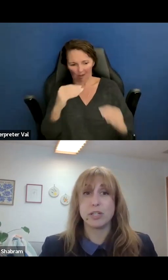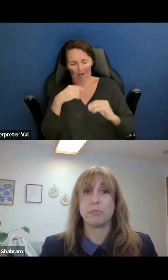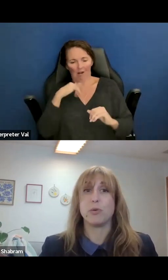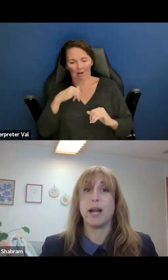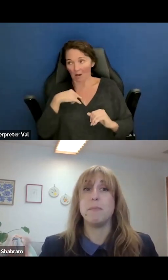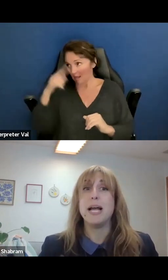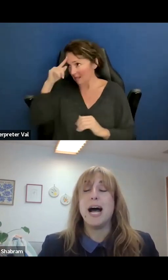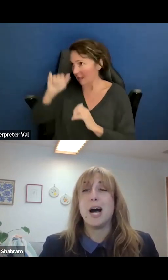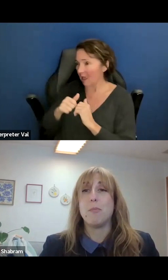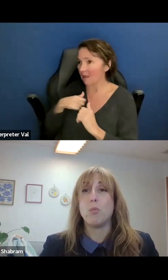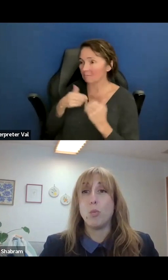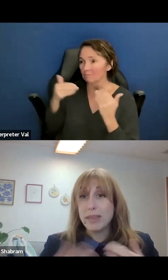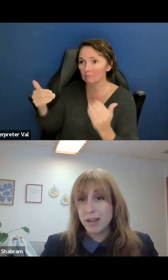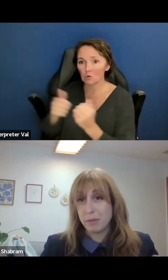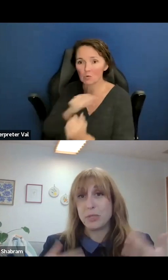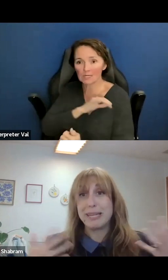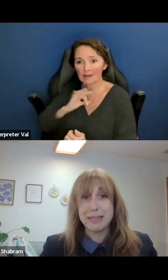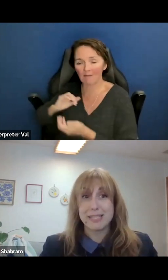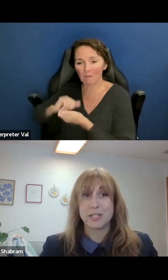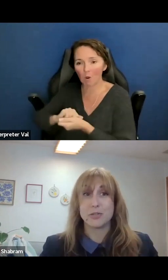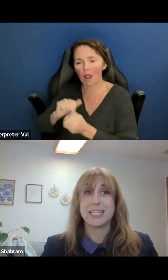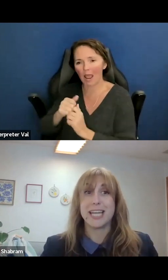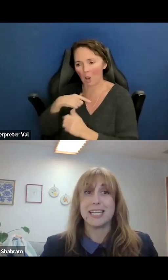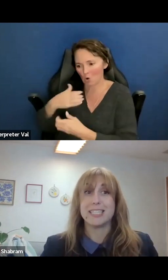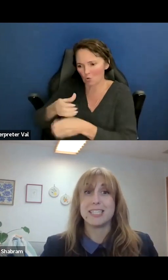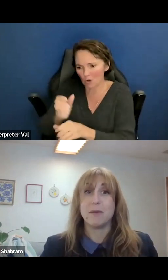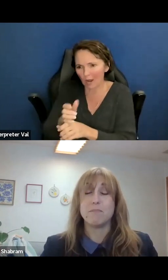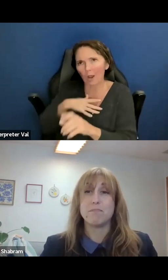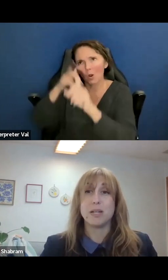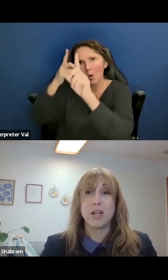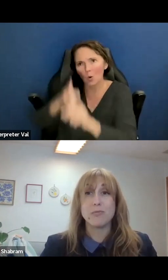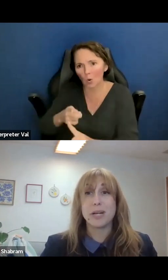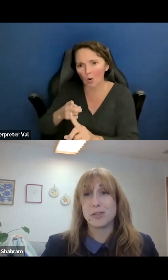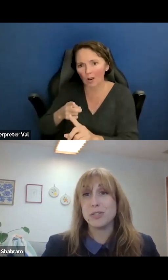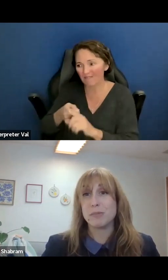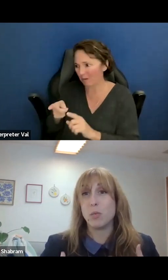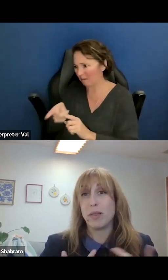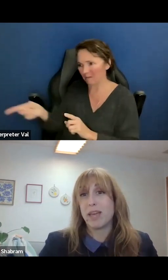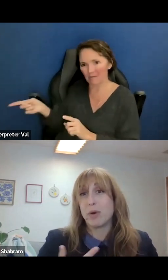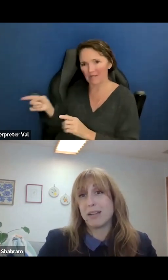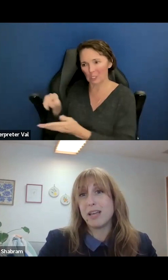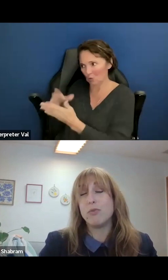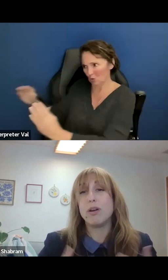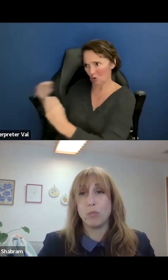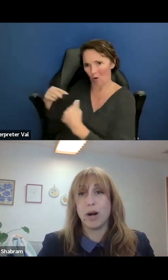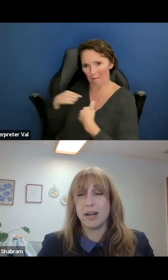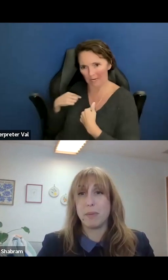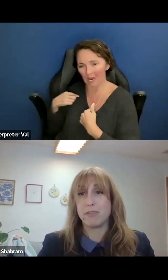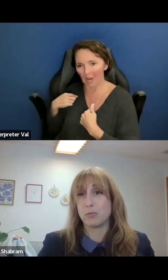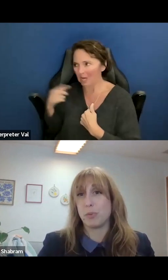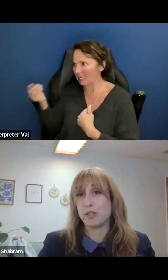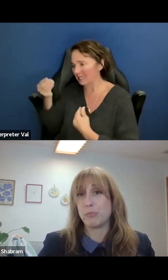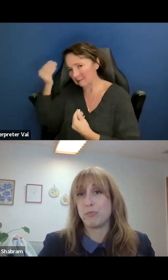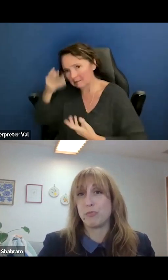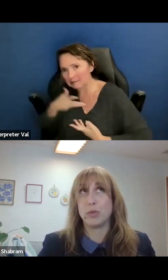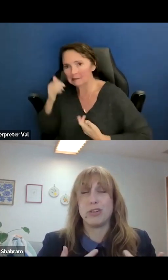youth leadership program with young people in this district. And a lot of what I learned about what they were asking for and what a